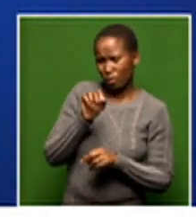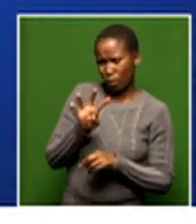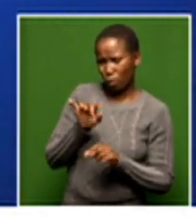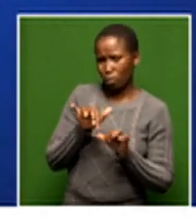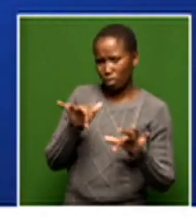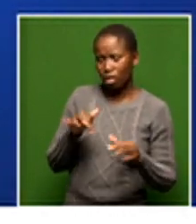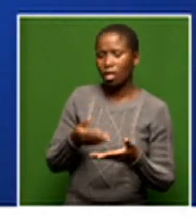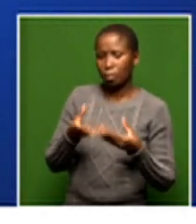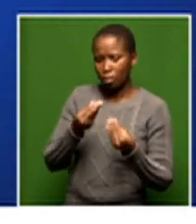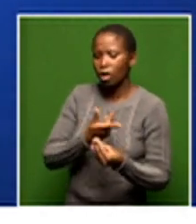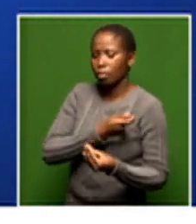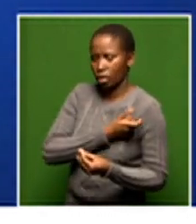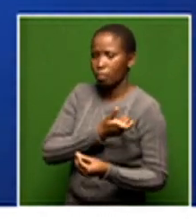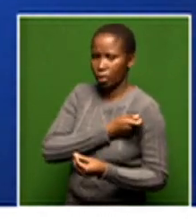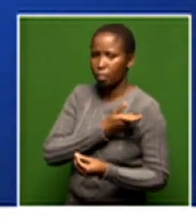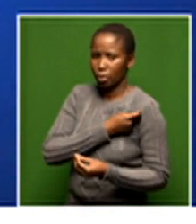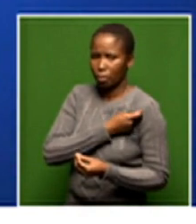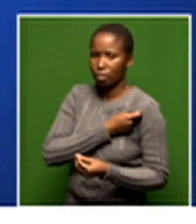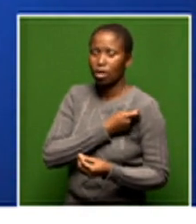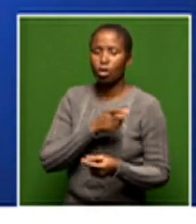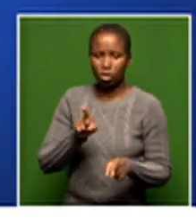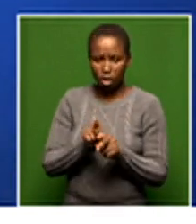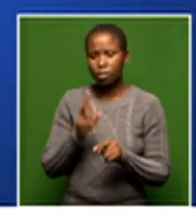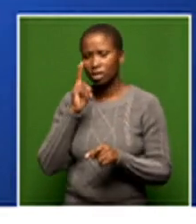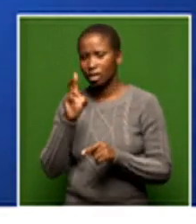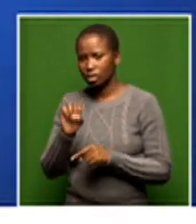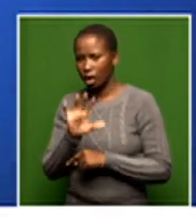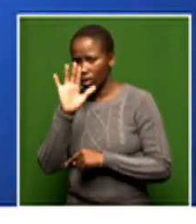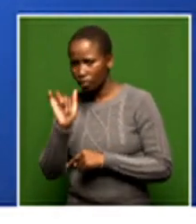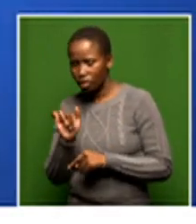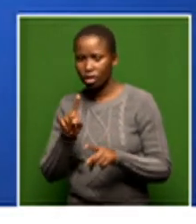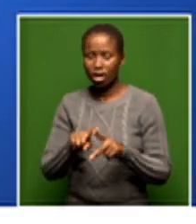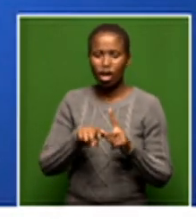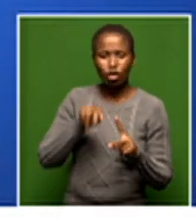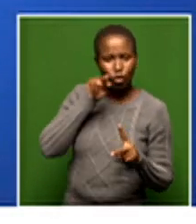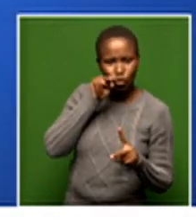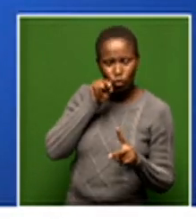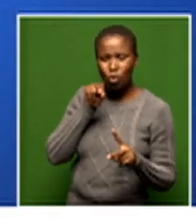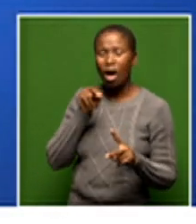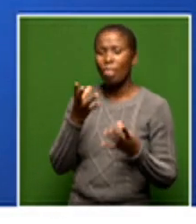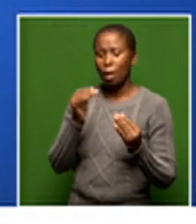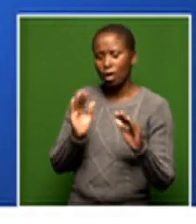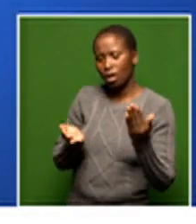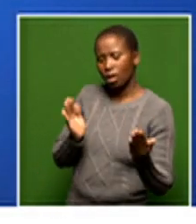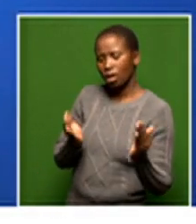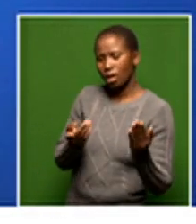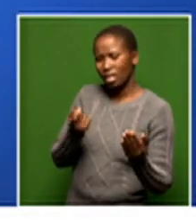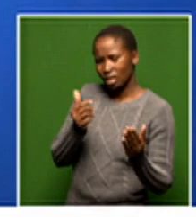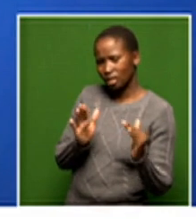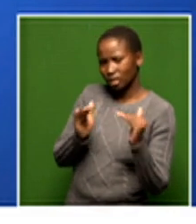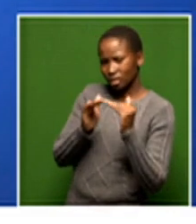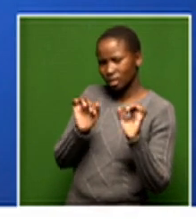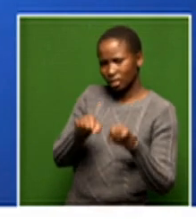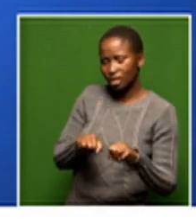take the vaccine when it becomes available. In South Africa and Nigeria, the numbers are quite comparable. However, this estimation